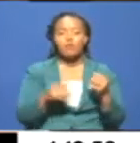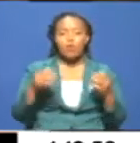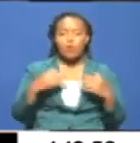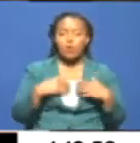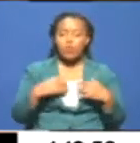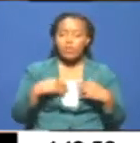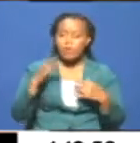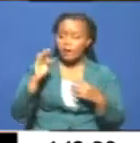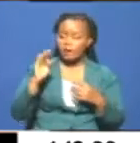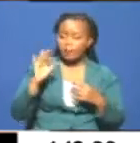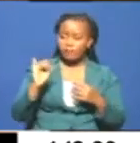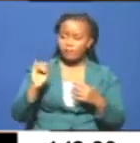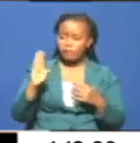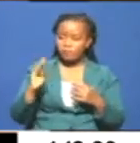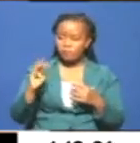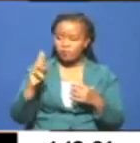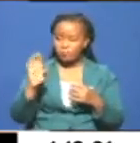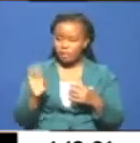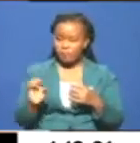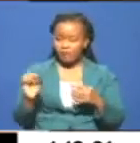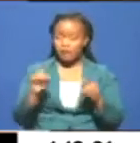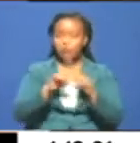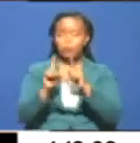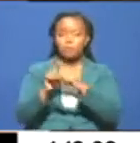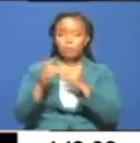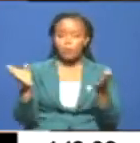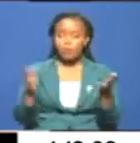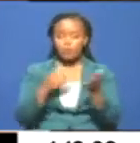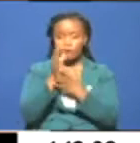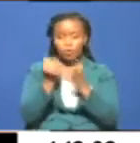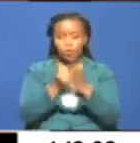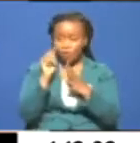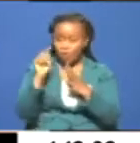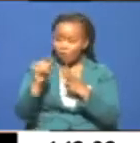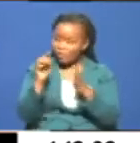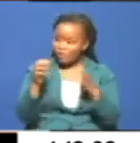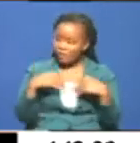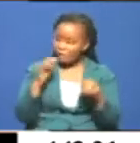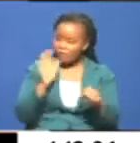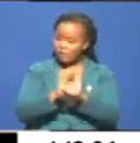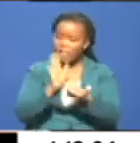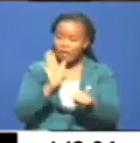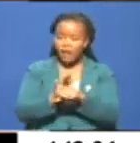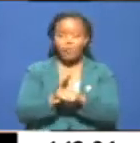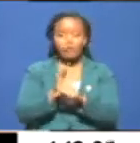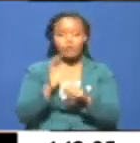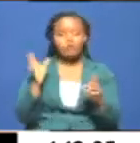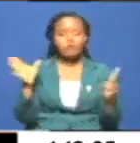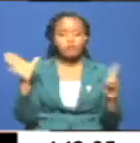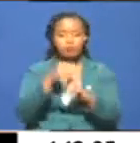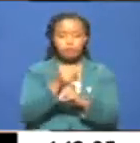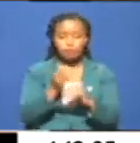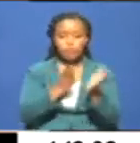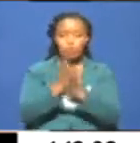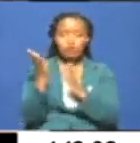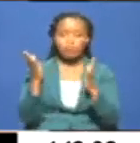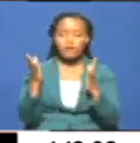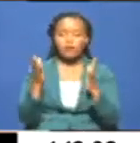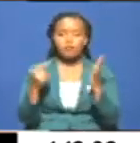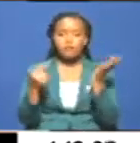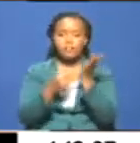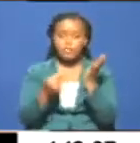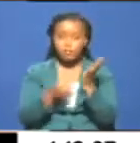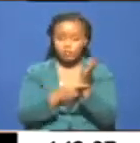the sub-counties, and this has brought a lot of impact in terms of digitization of records in